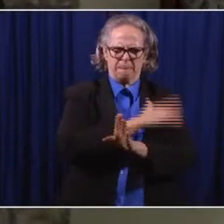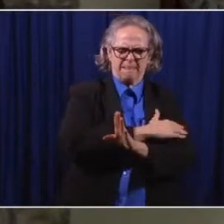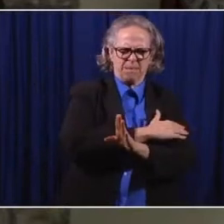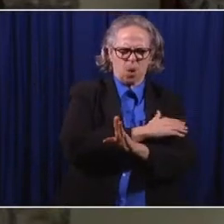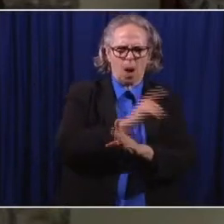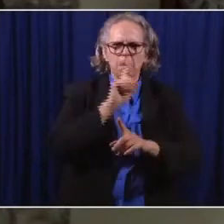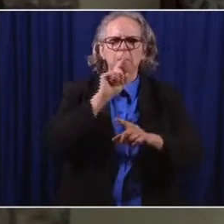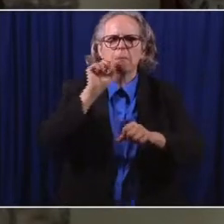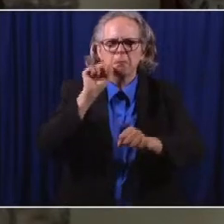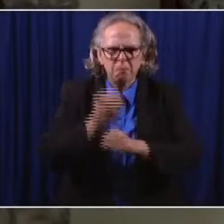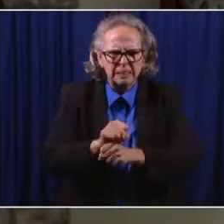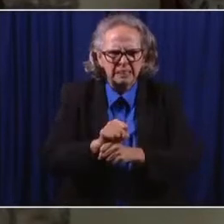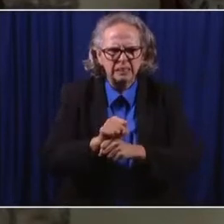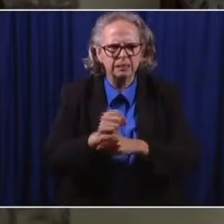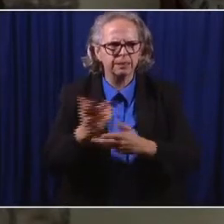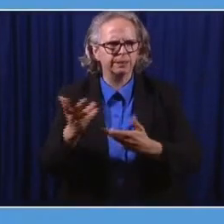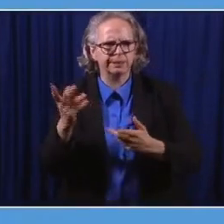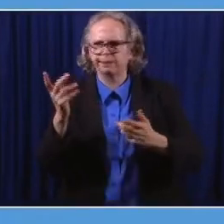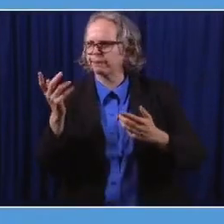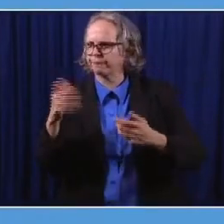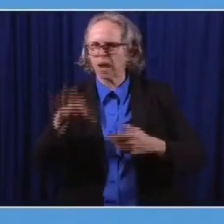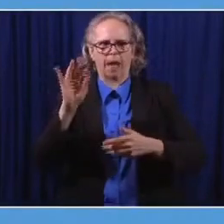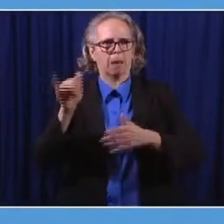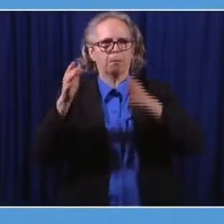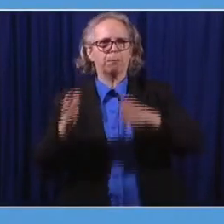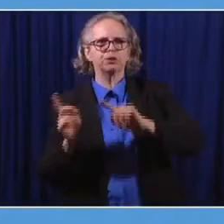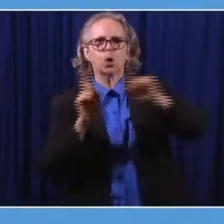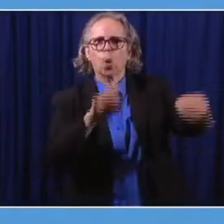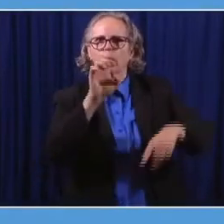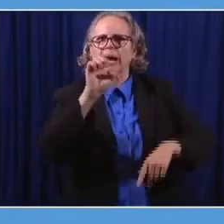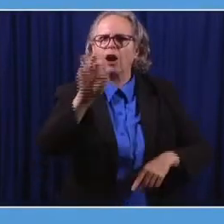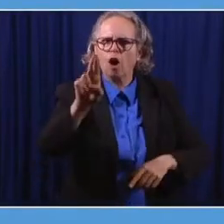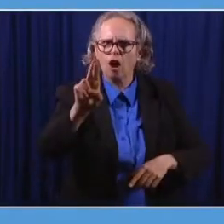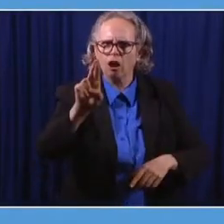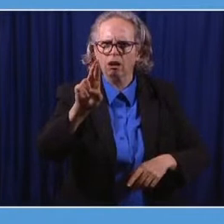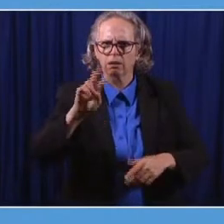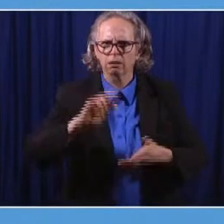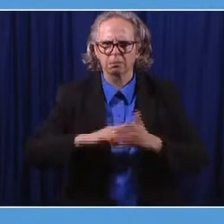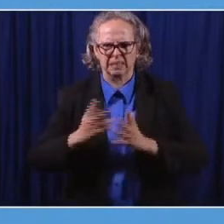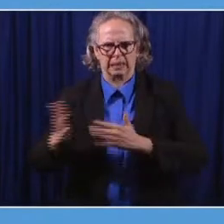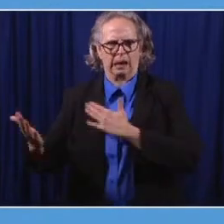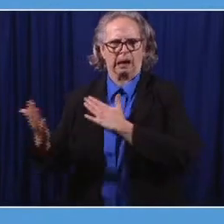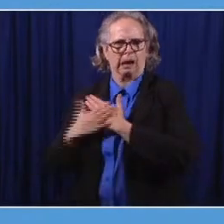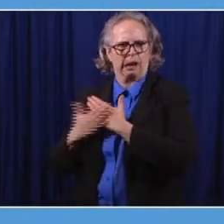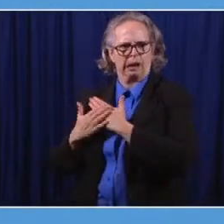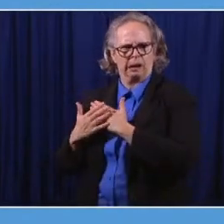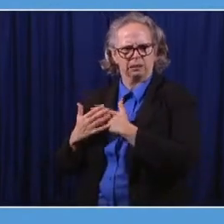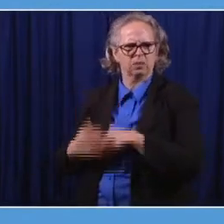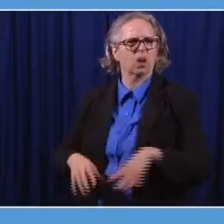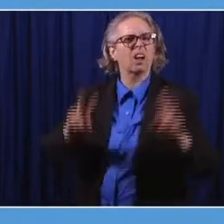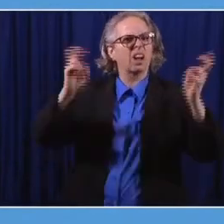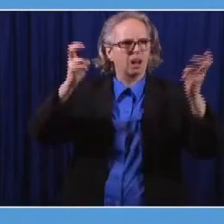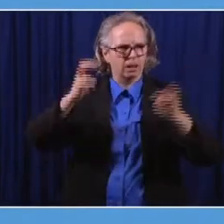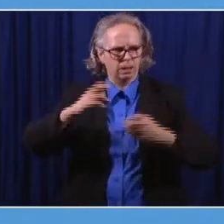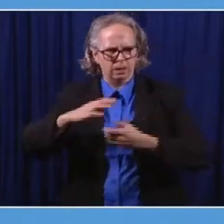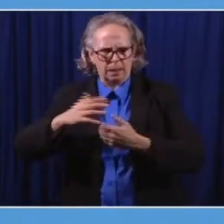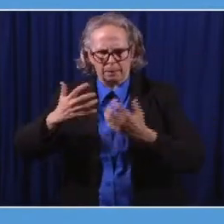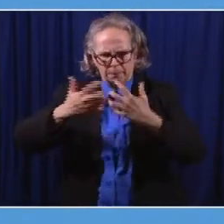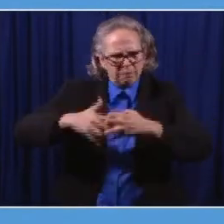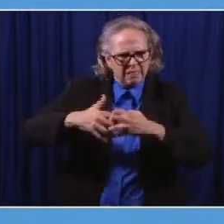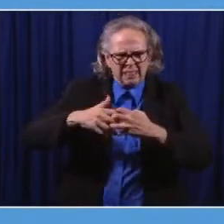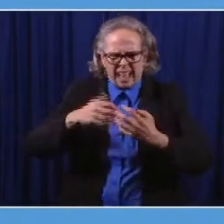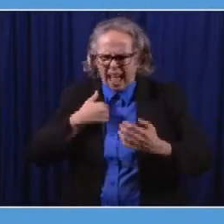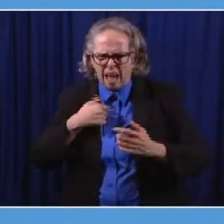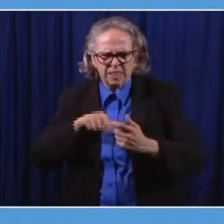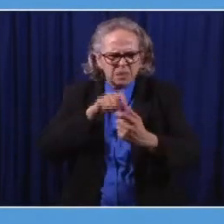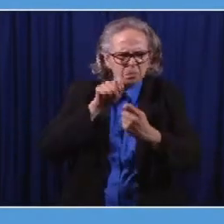a community. Each wastewater treatment plant covers a specific service area. So these are